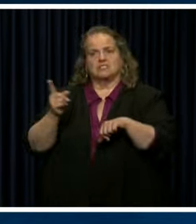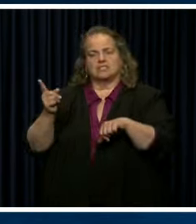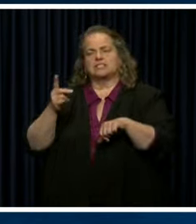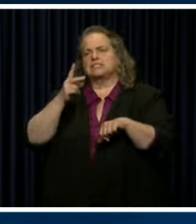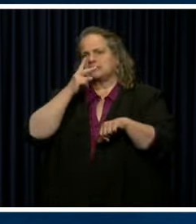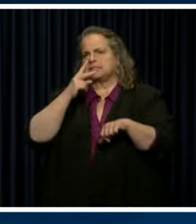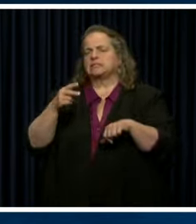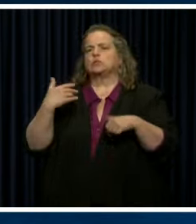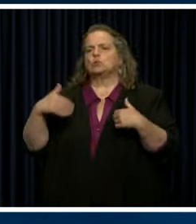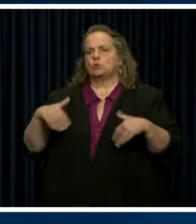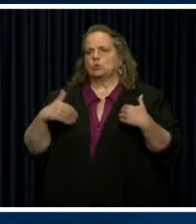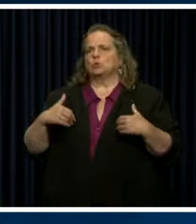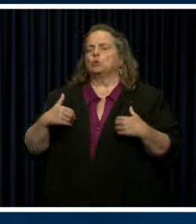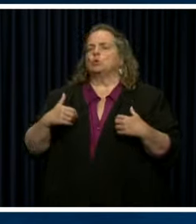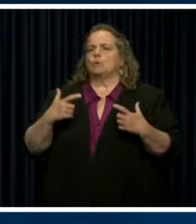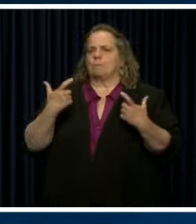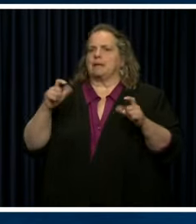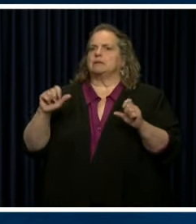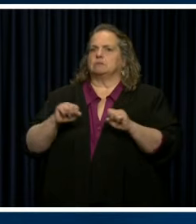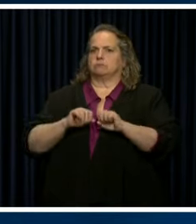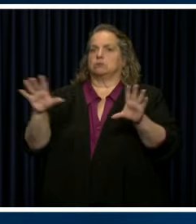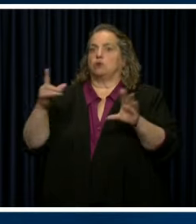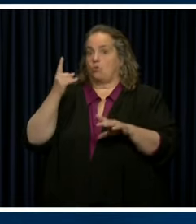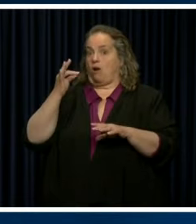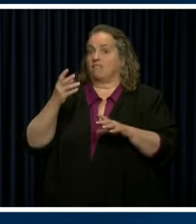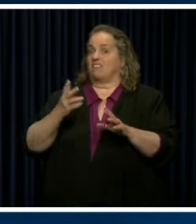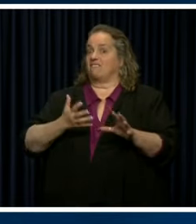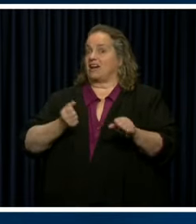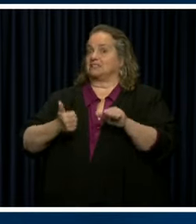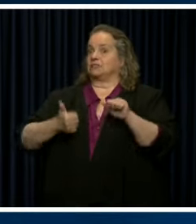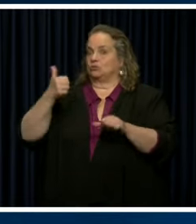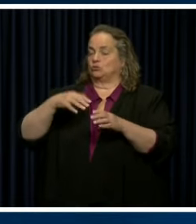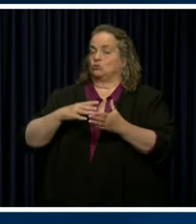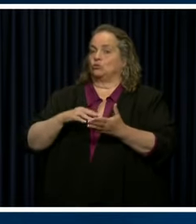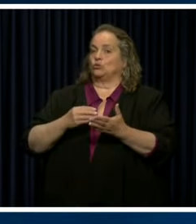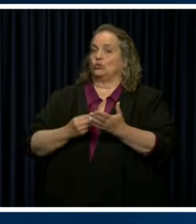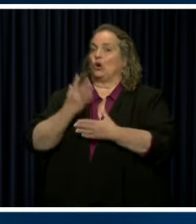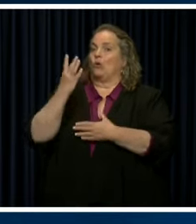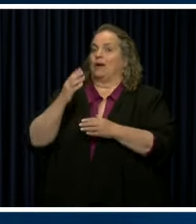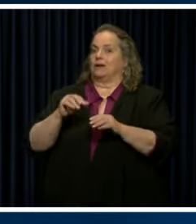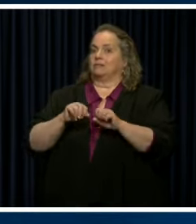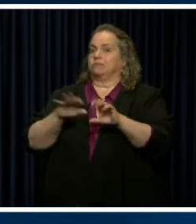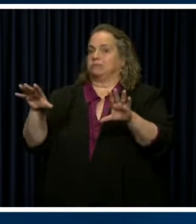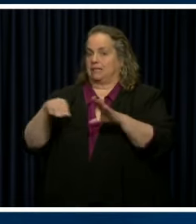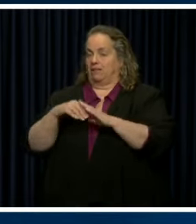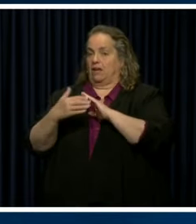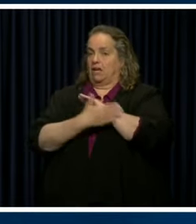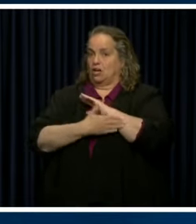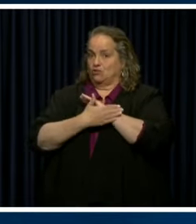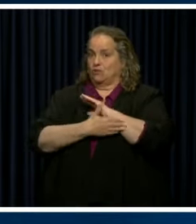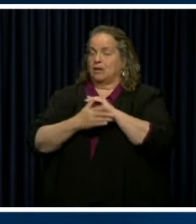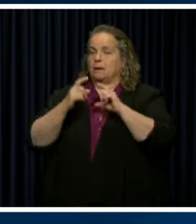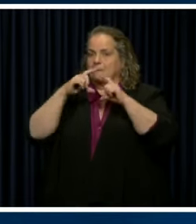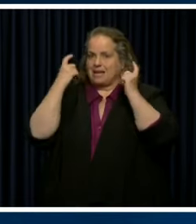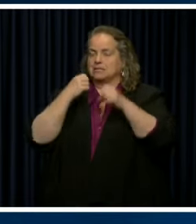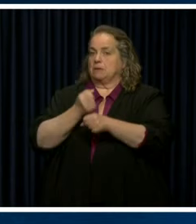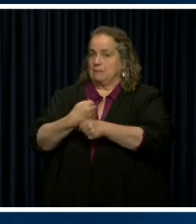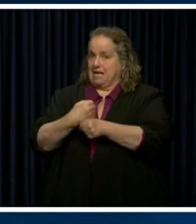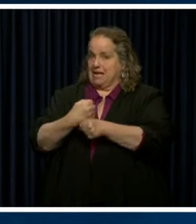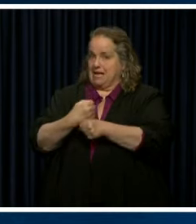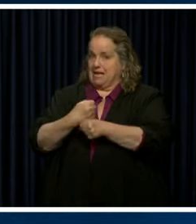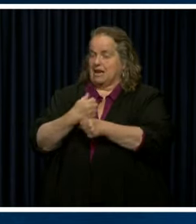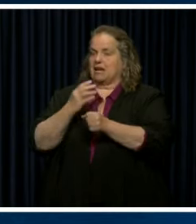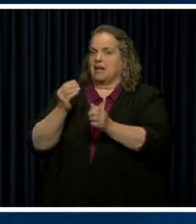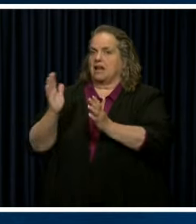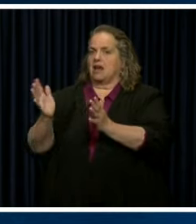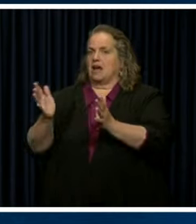really significant outbreak, one of the fastest growing outbreaks in the country. Masks have been made and